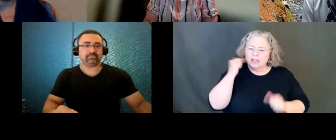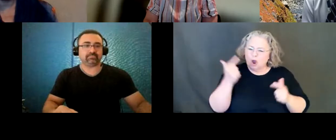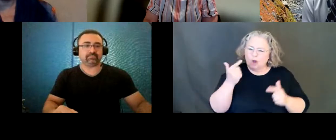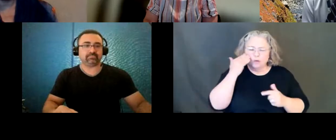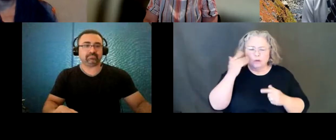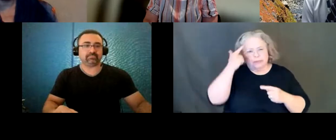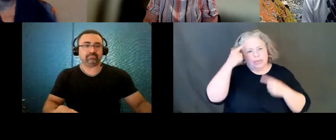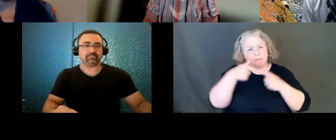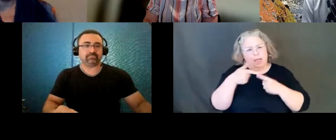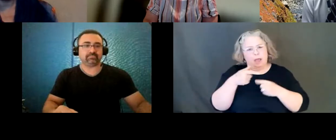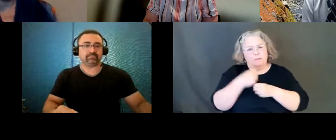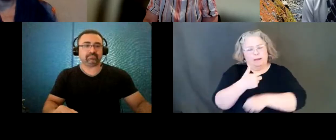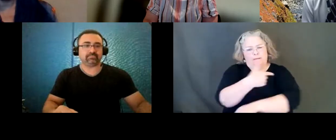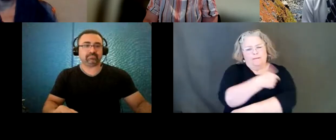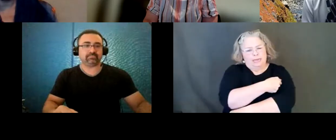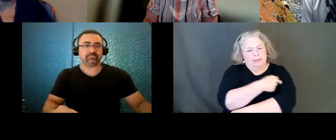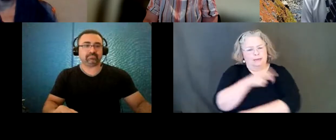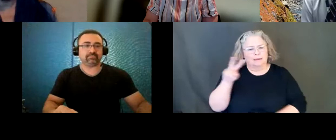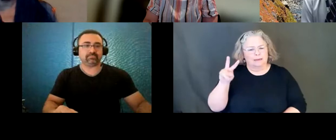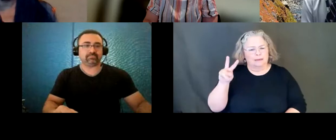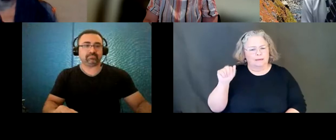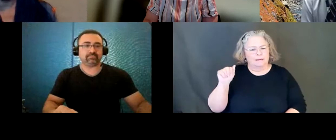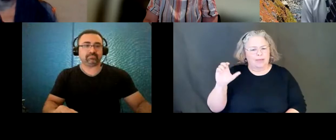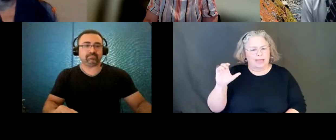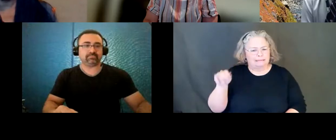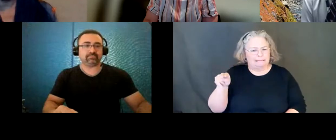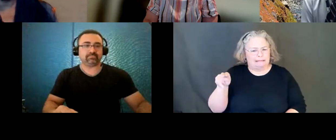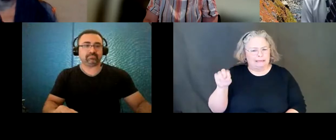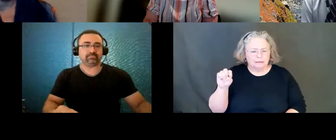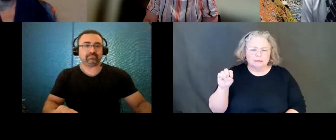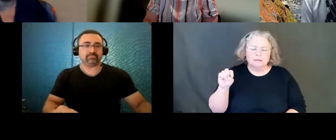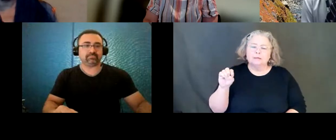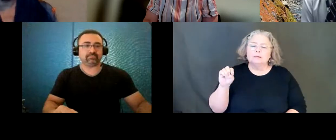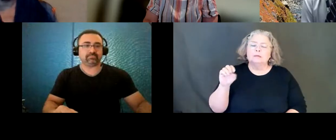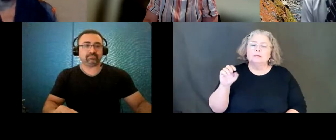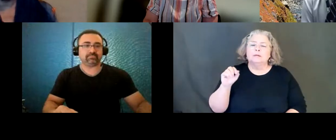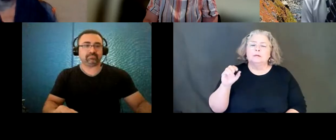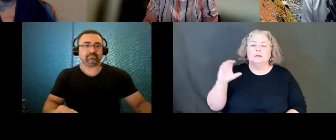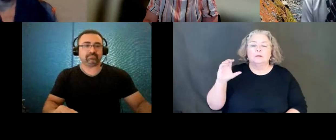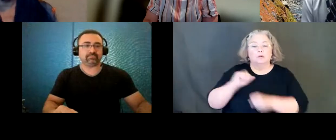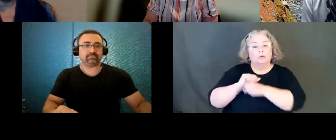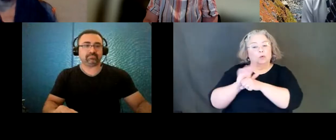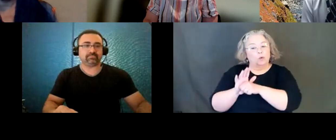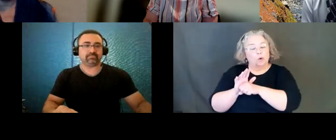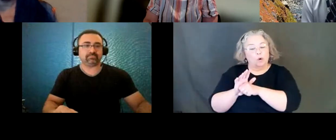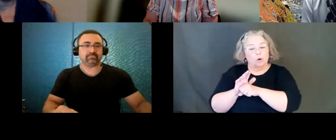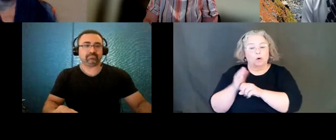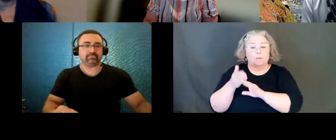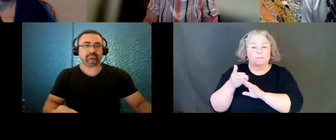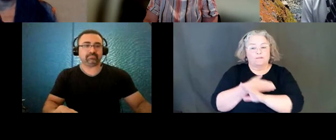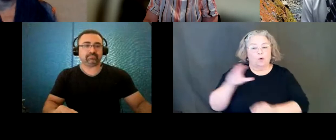vaccine, because remember that coronaviruses before